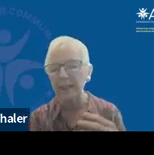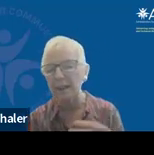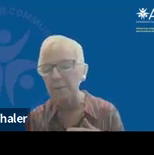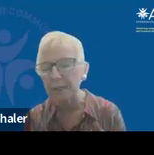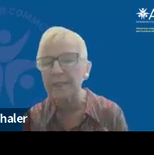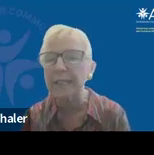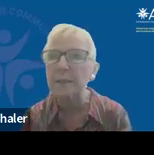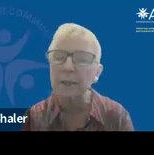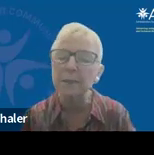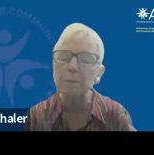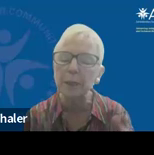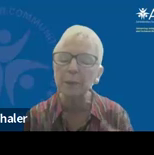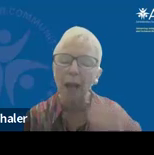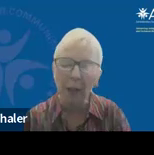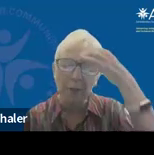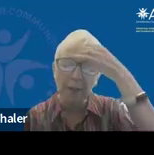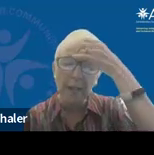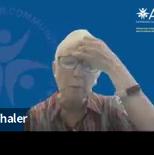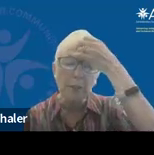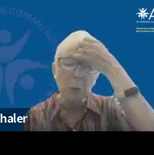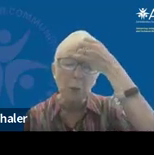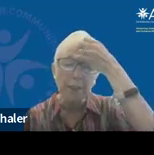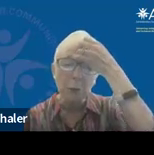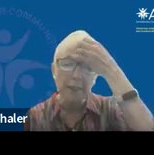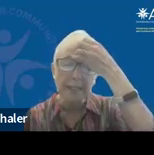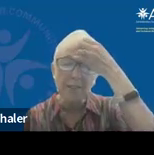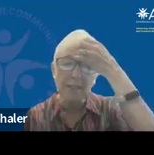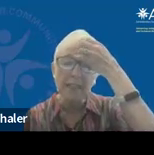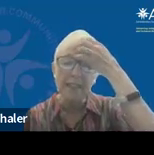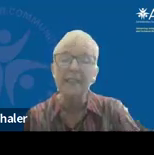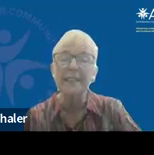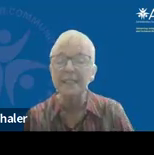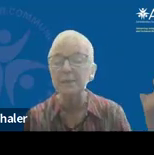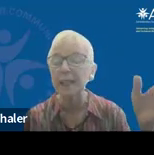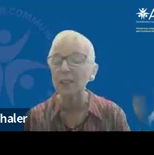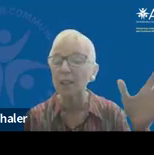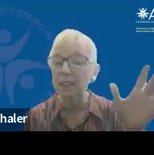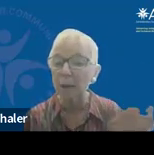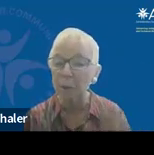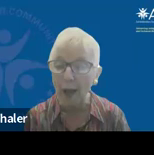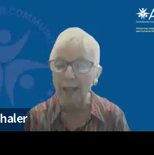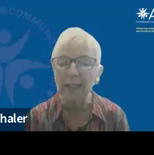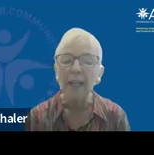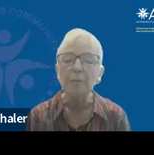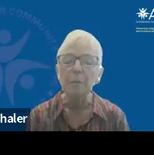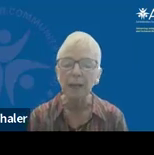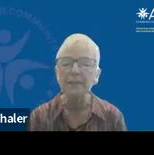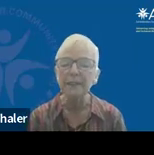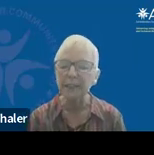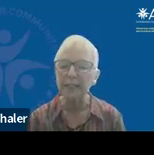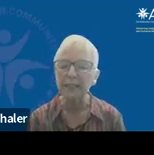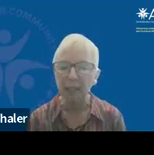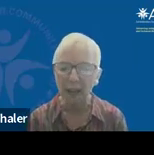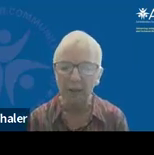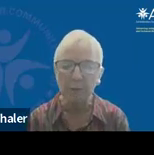be the states must comply with it by 2027. And again, seems like a long time away, but